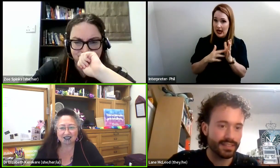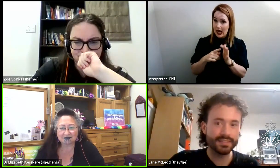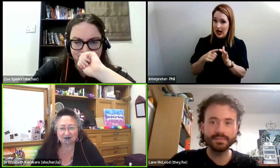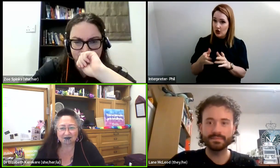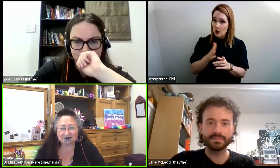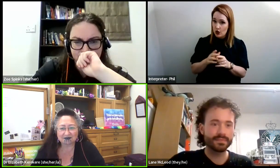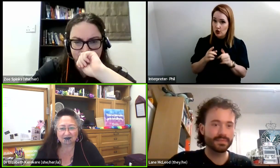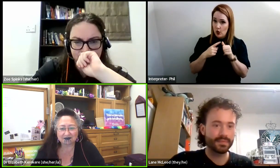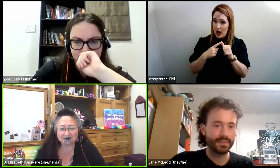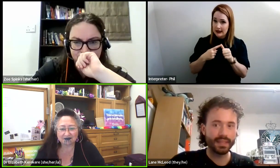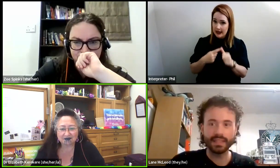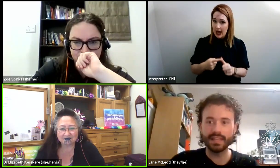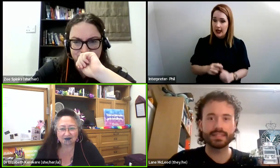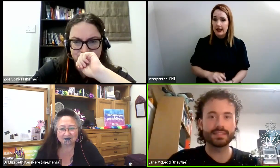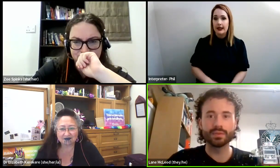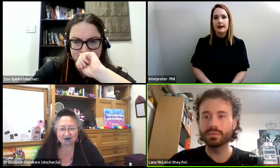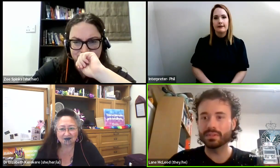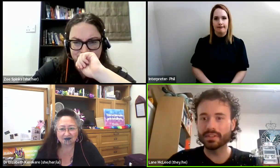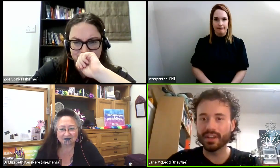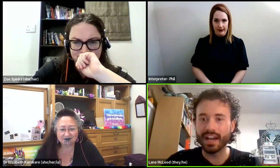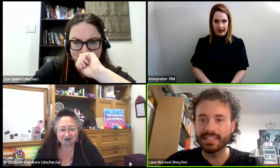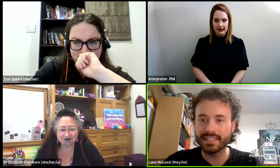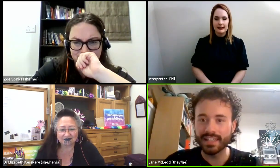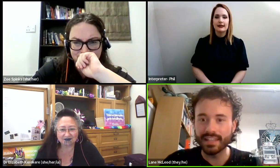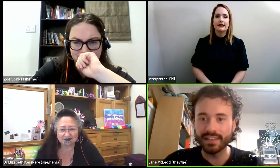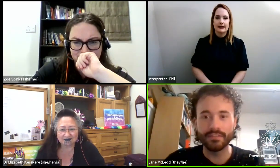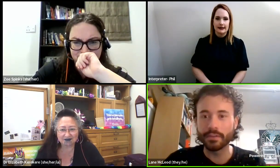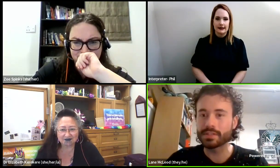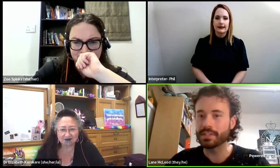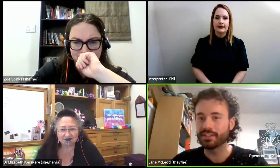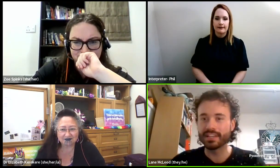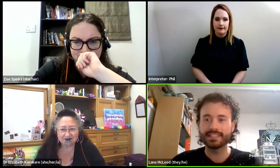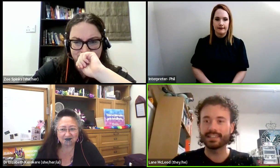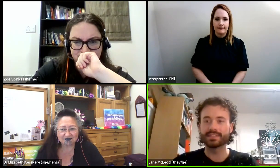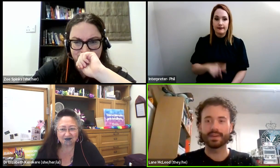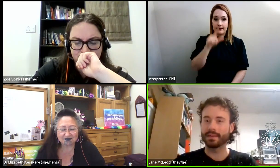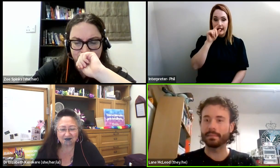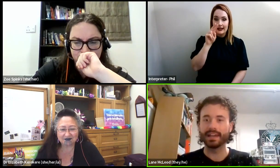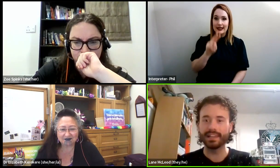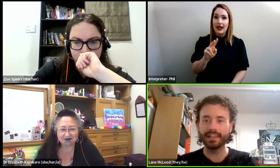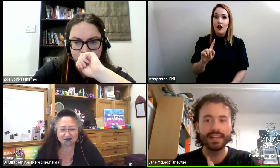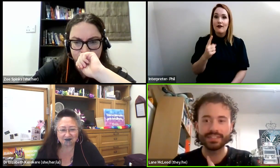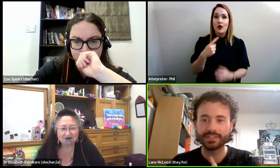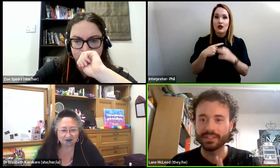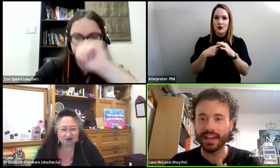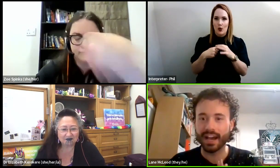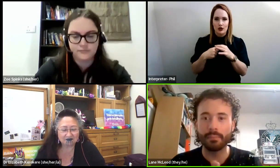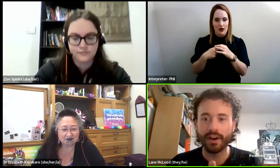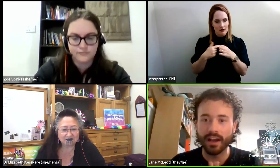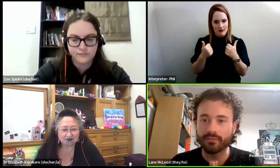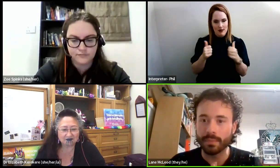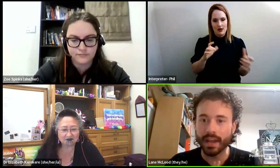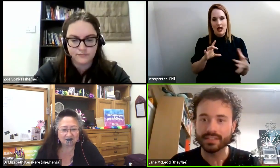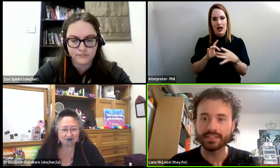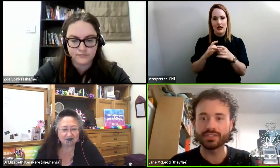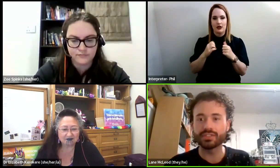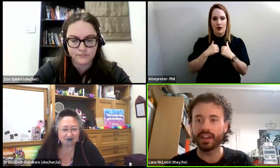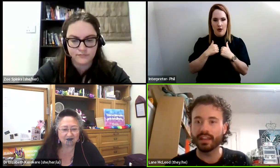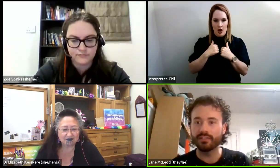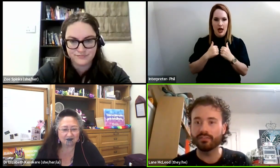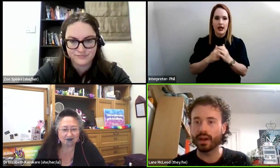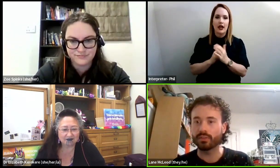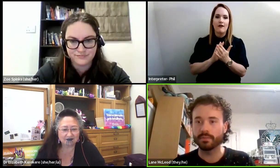address. Yes, all good. I see the first question I see is right up my alley. I'm from Harrison,